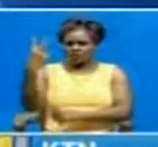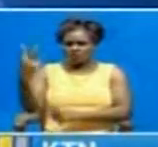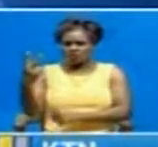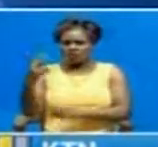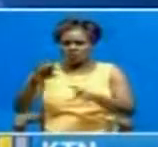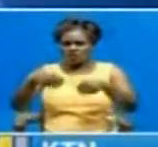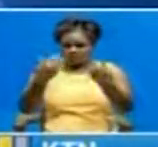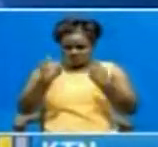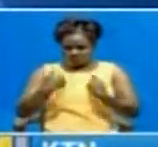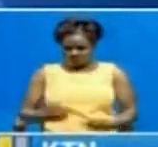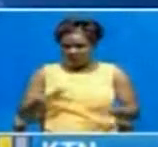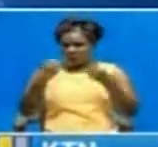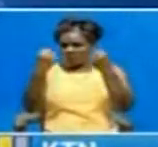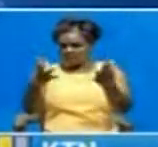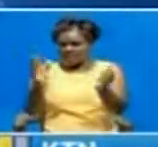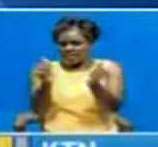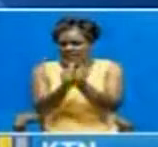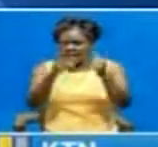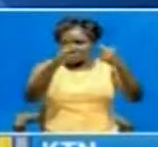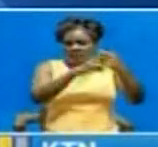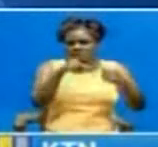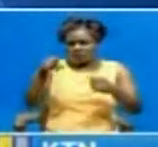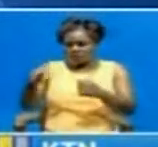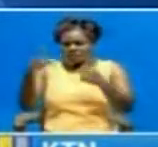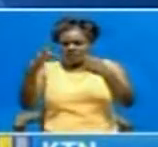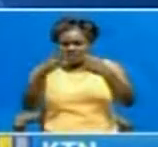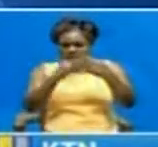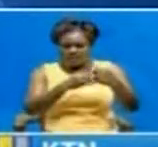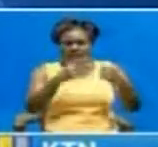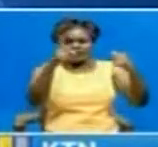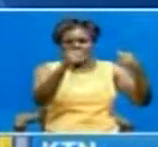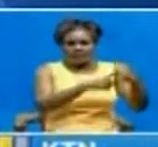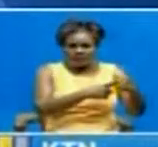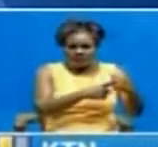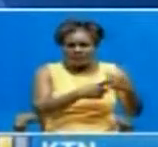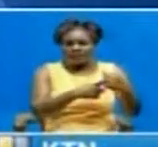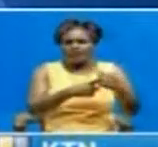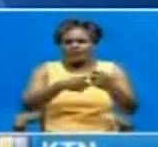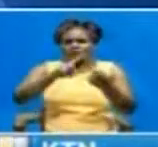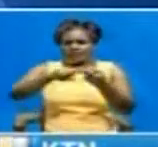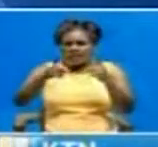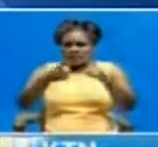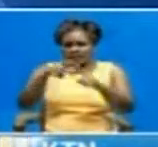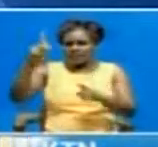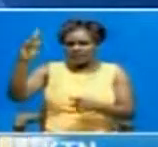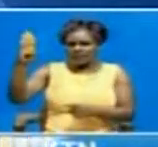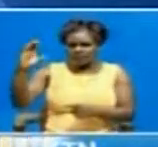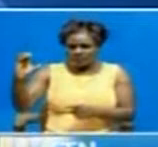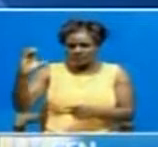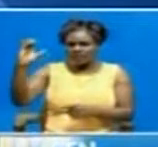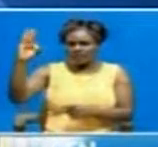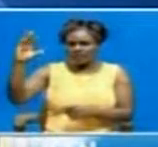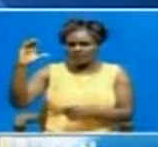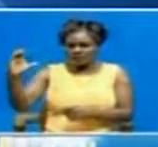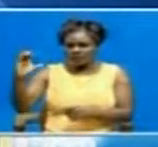consumers personal loans at 19.86%, with Standard Chartered, KCB, Equity Bank and CFC Stanbic